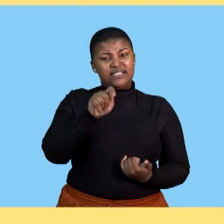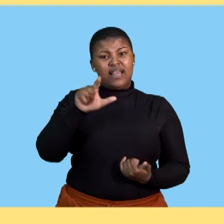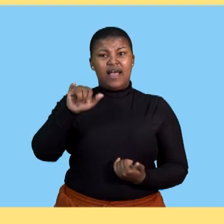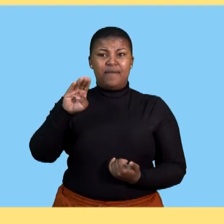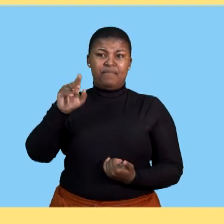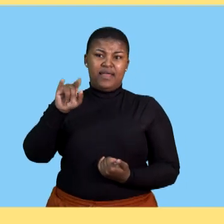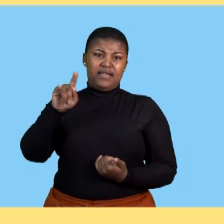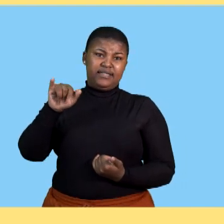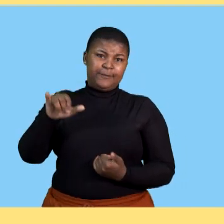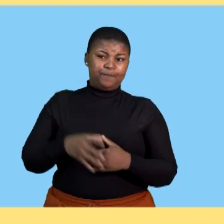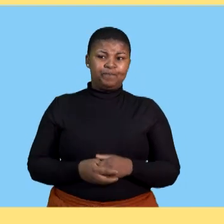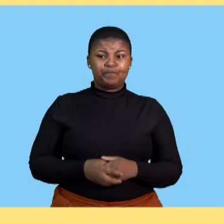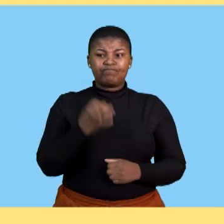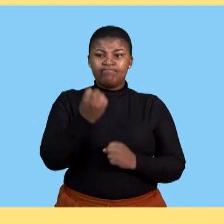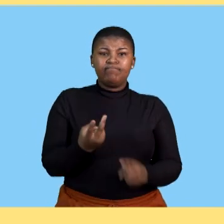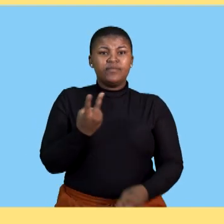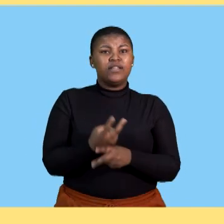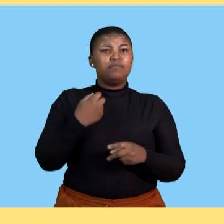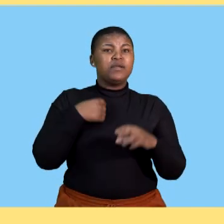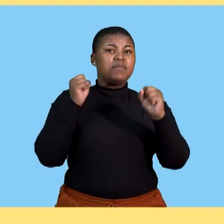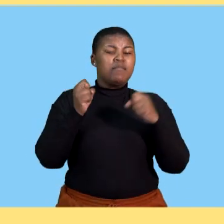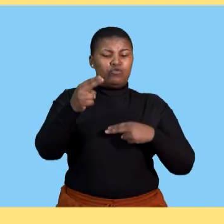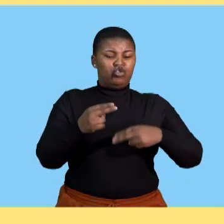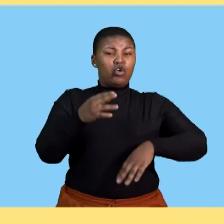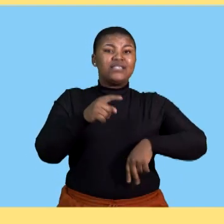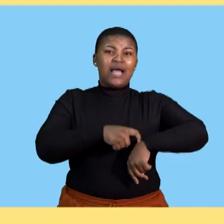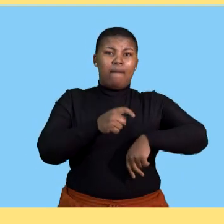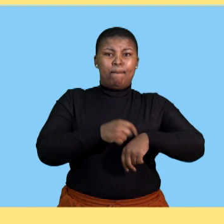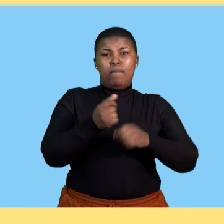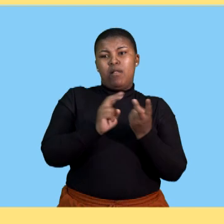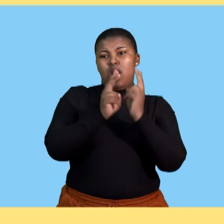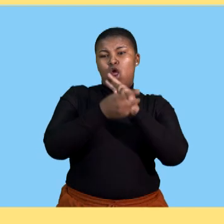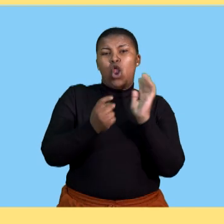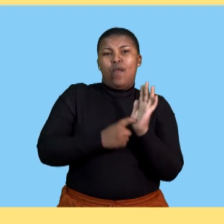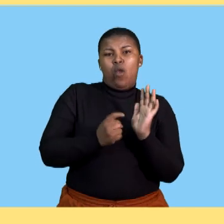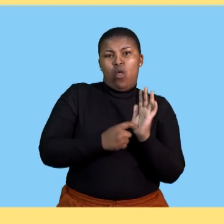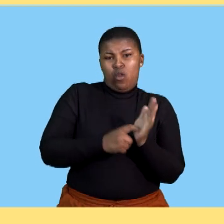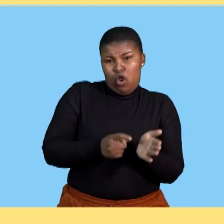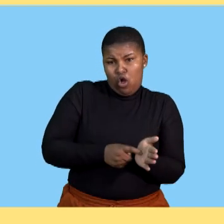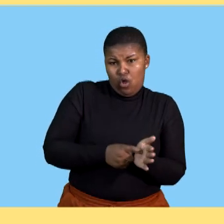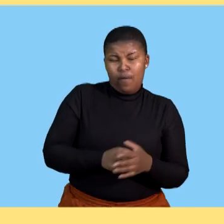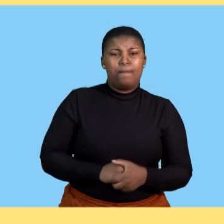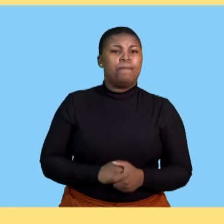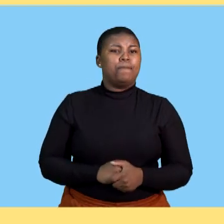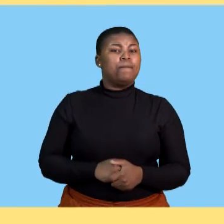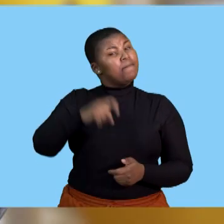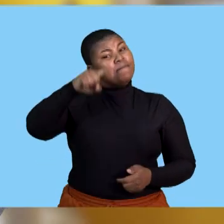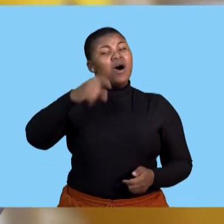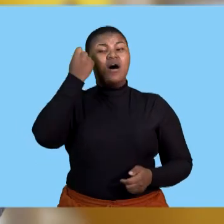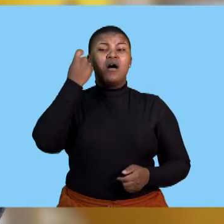The next thing that I'm going to talk about is what we call the short-term loan. You have to understand